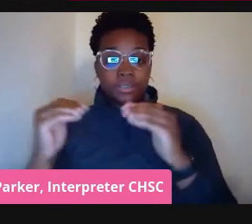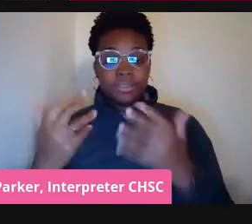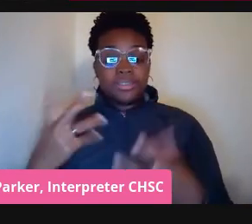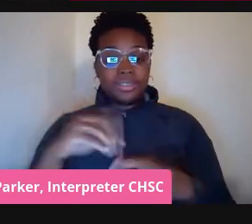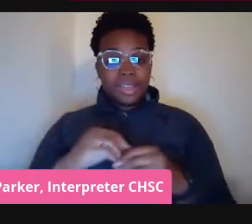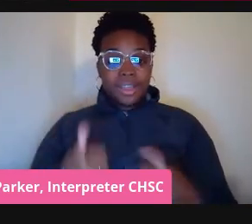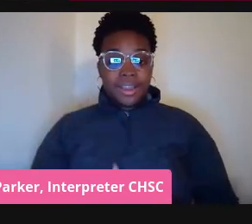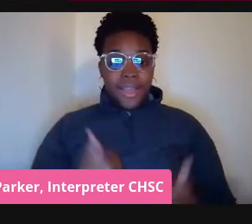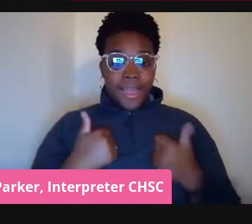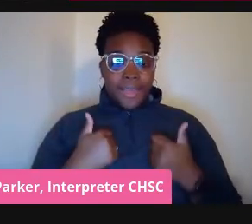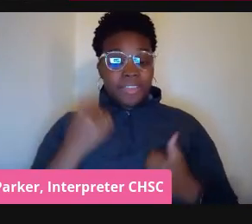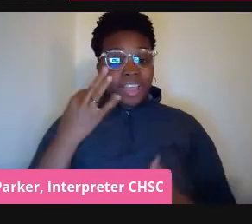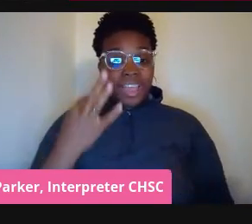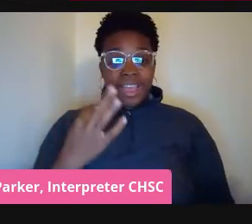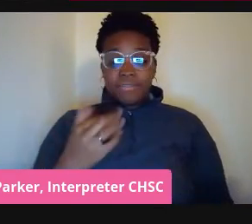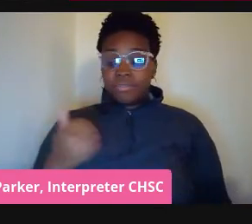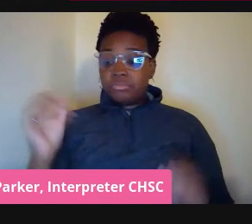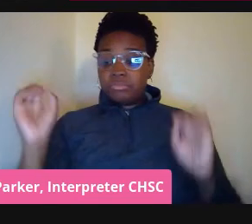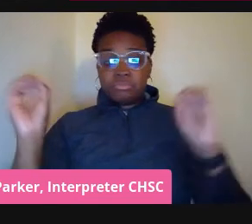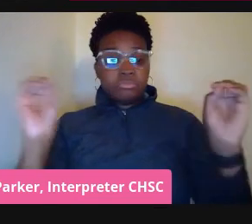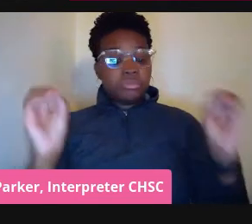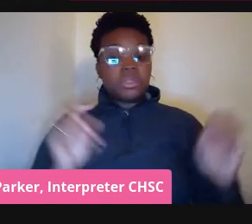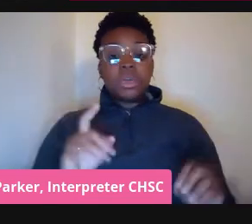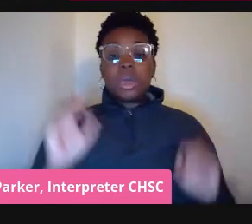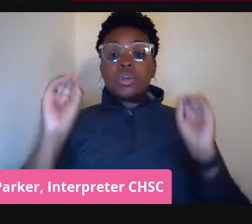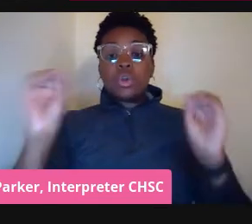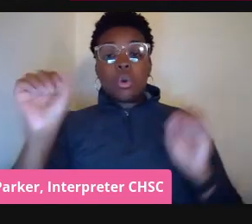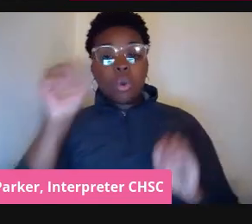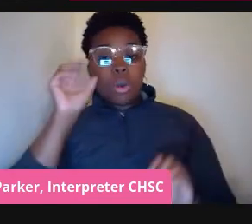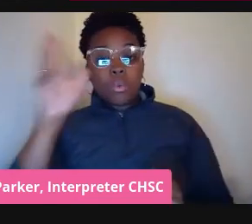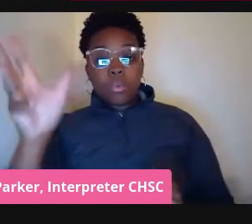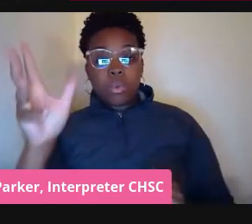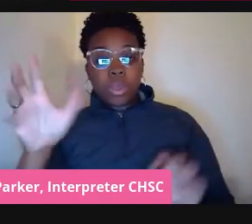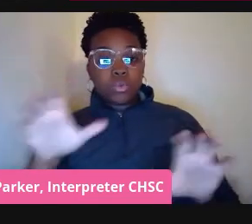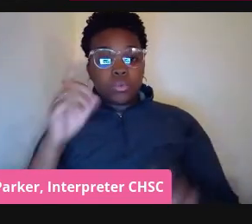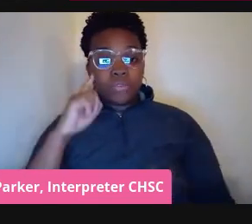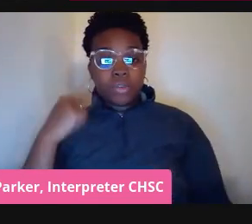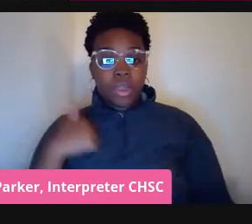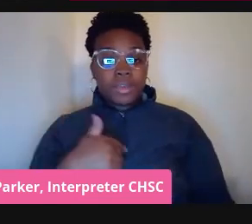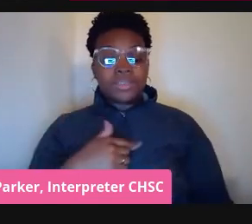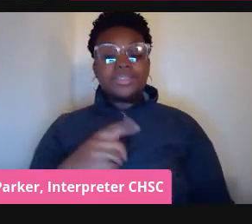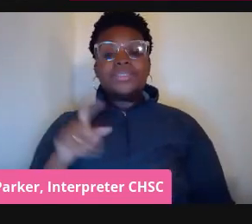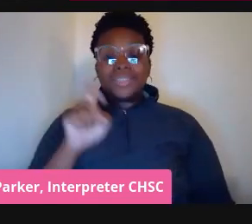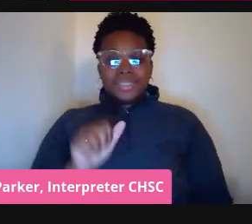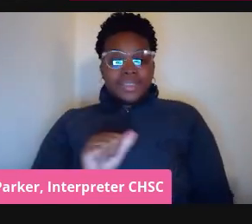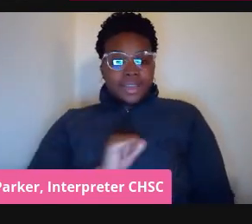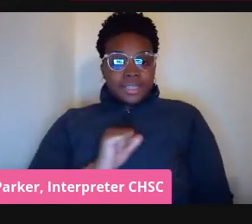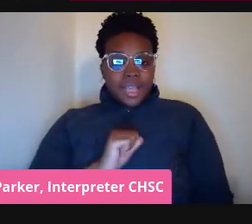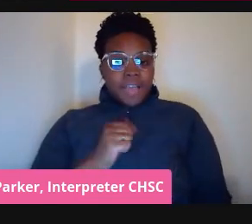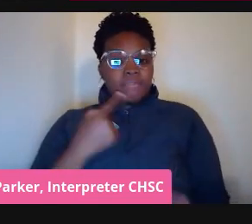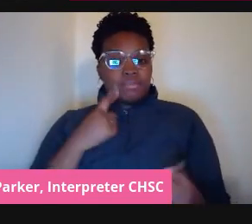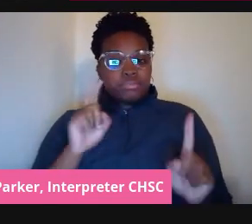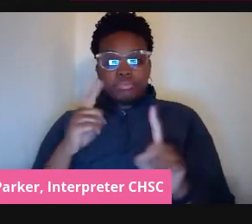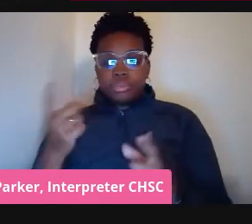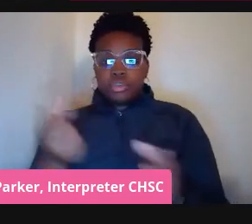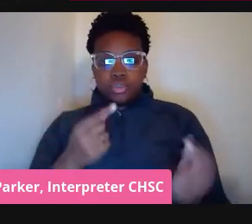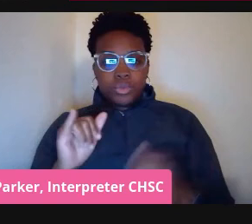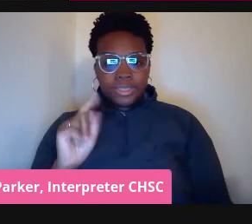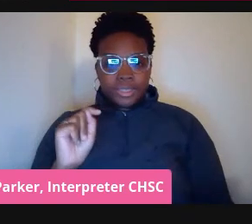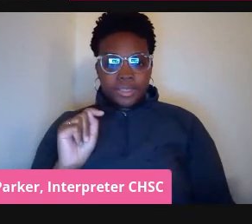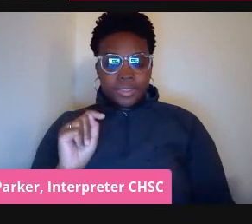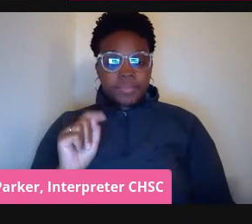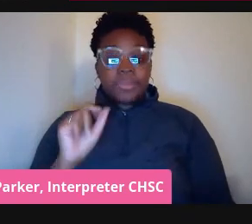if we don't do it, no one will do it for us. We have to do it for ourselves. So my goal is to not only talk about it from my